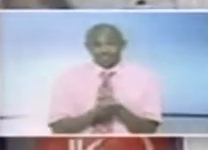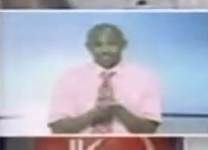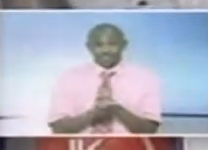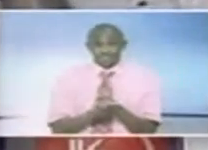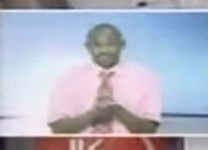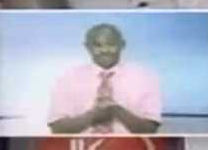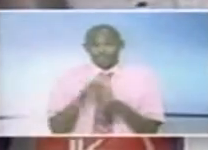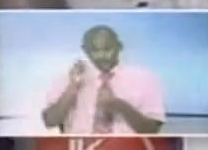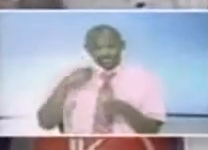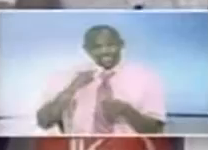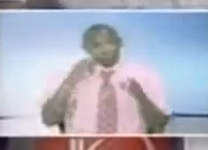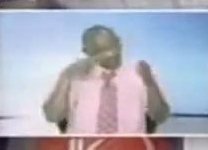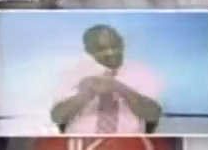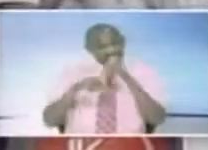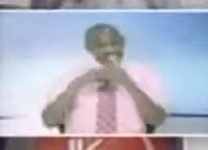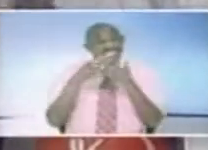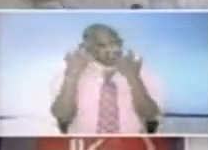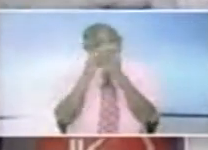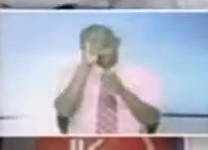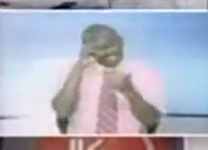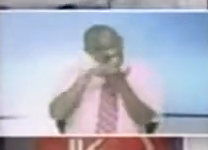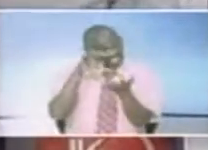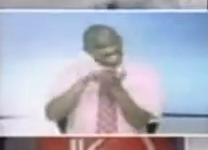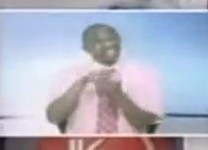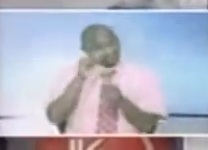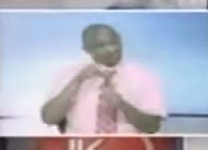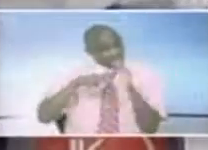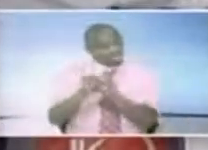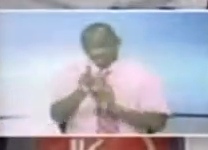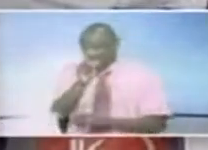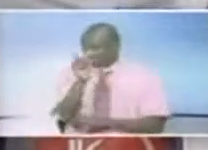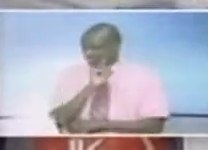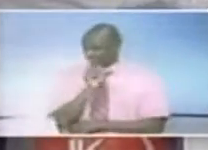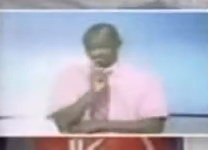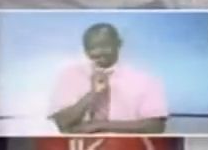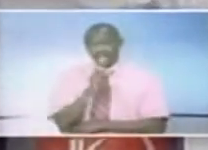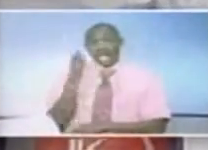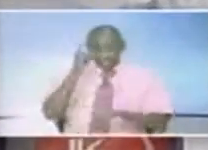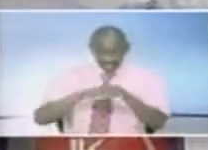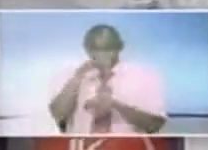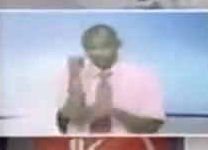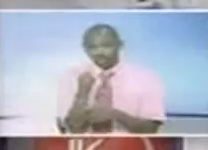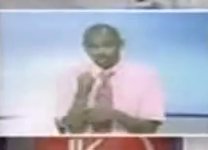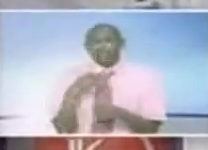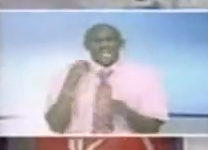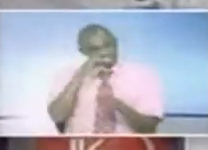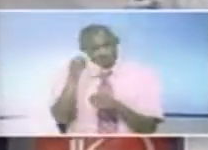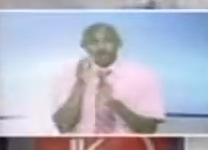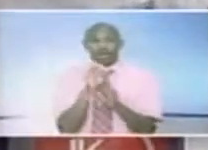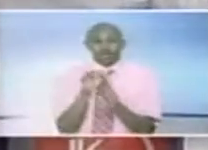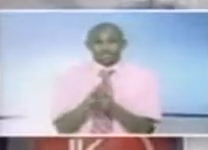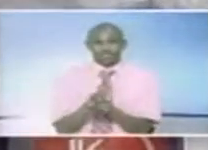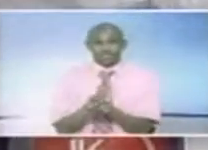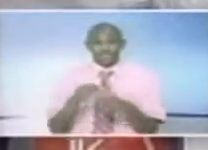sleep in Central? No. Don't. That time has... Okay, sometimes, but then sometimes yeah. I do a lot. Really?